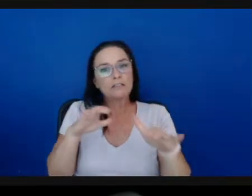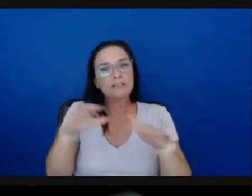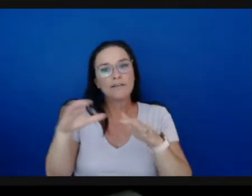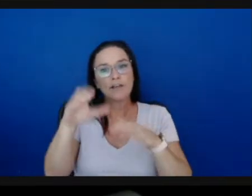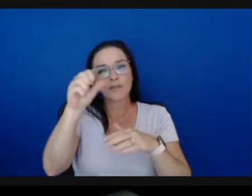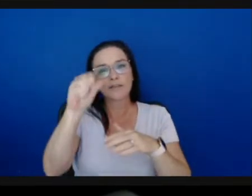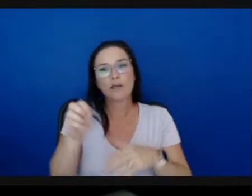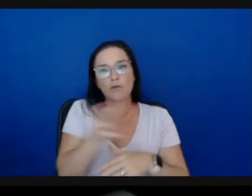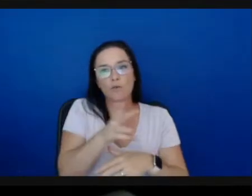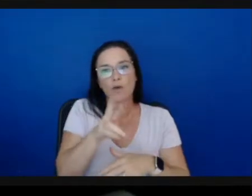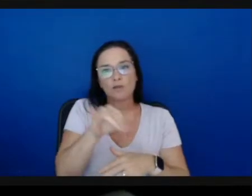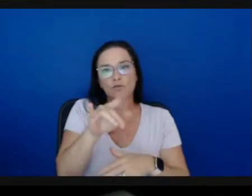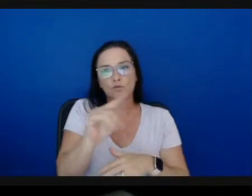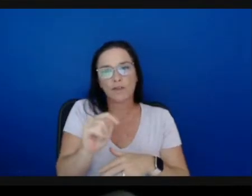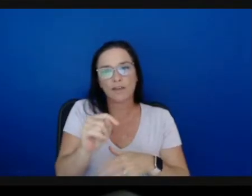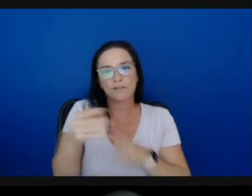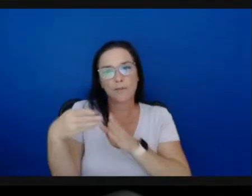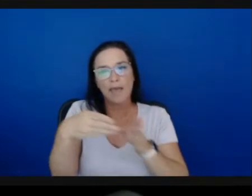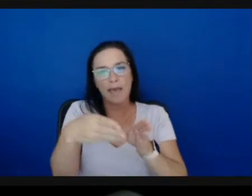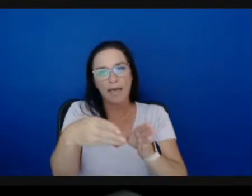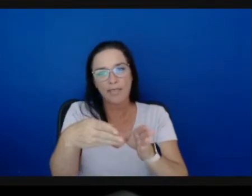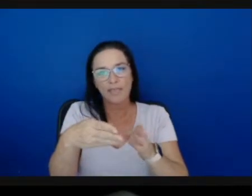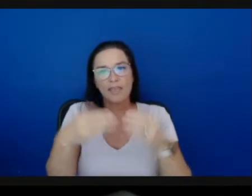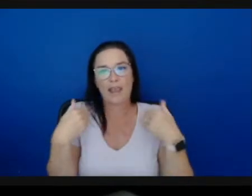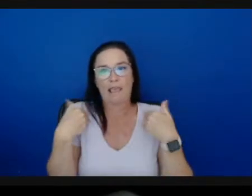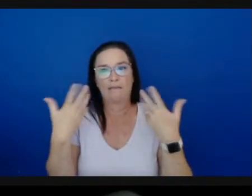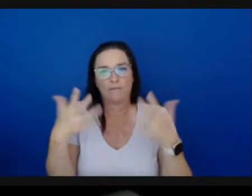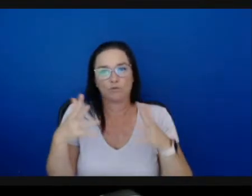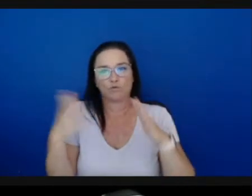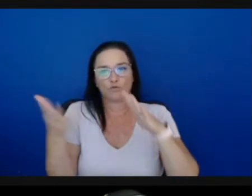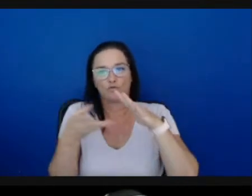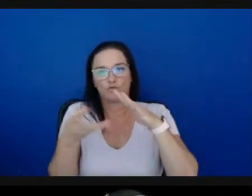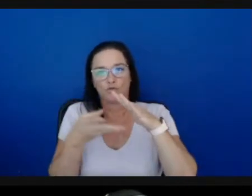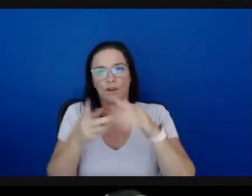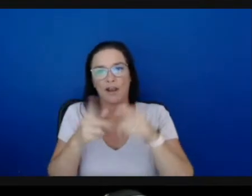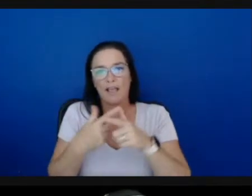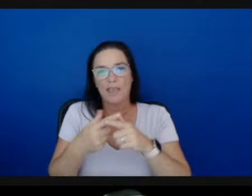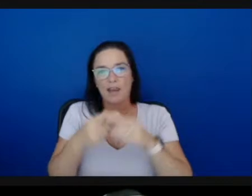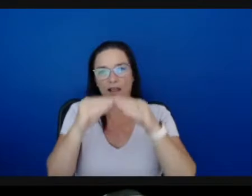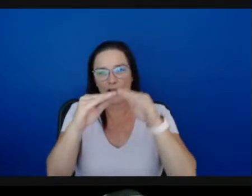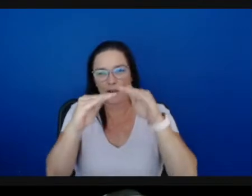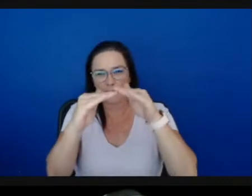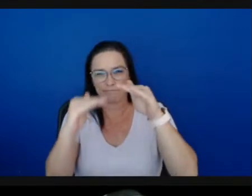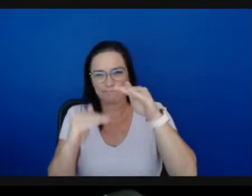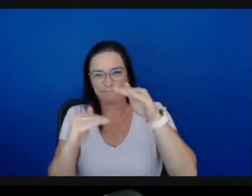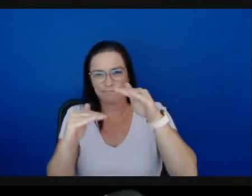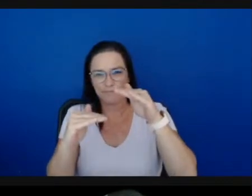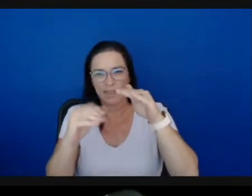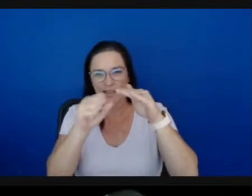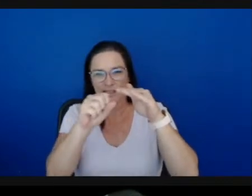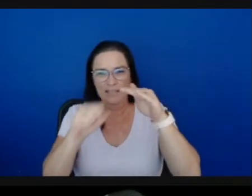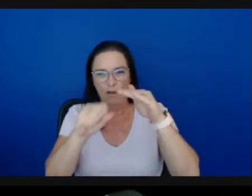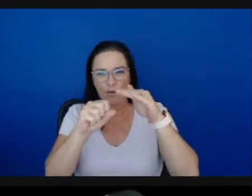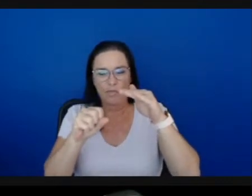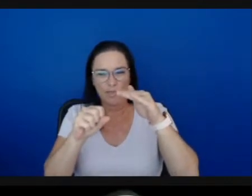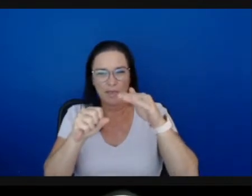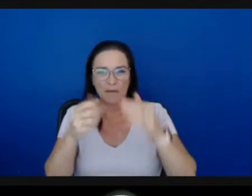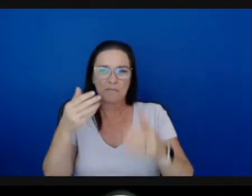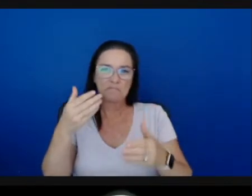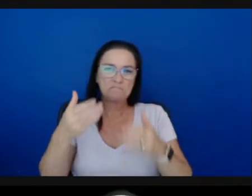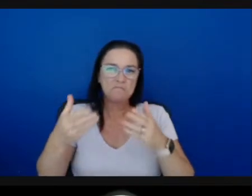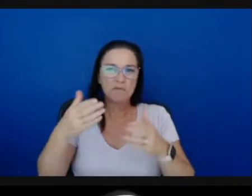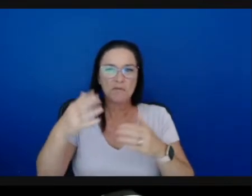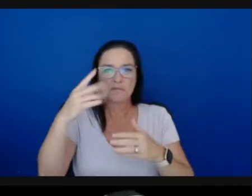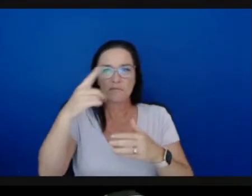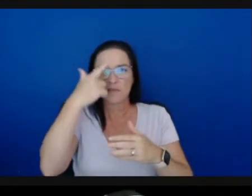rift pathway that was intruded, and a little bit of earthquakes as well, just off to the south, presumably because this whole